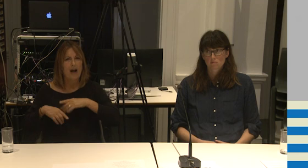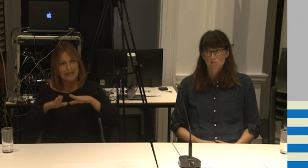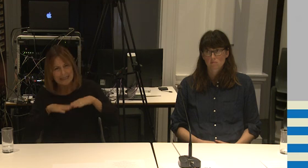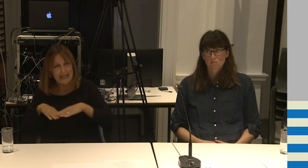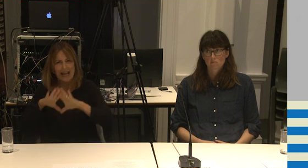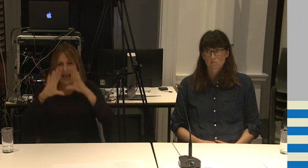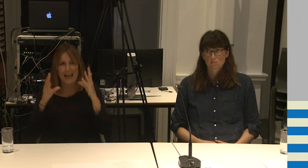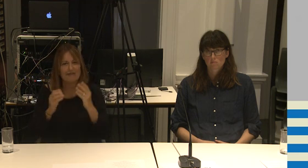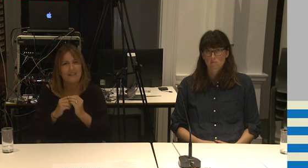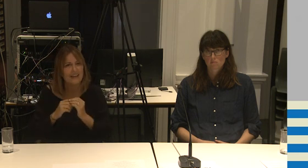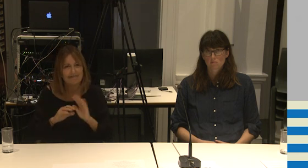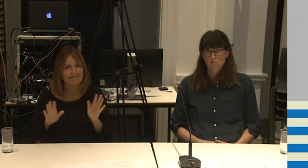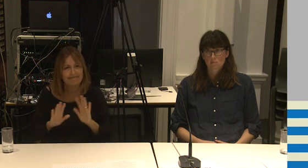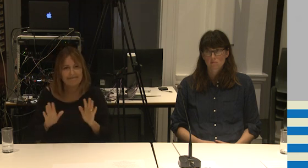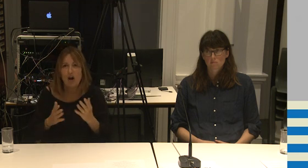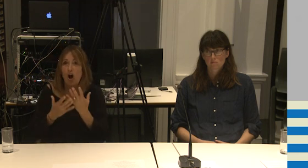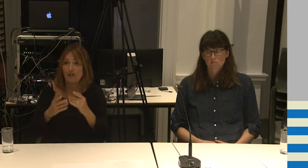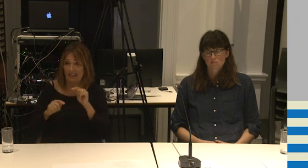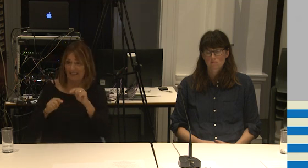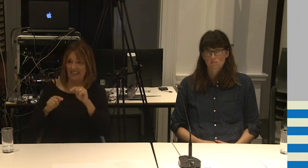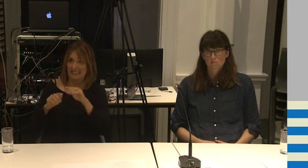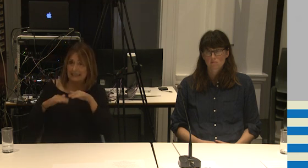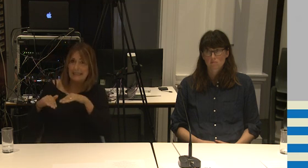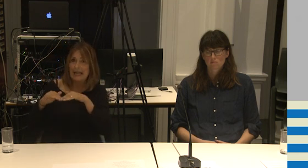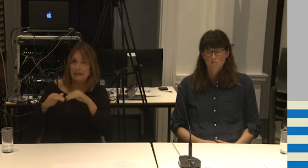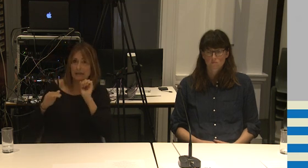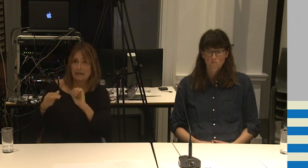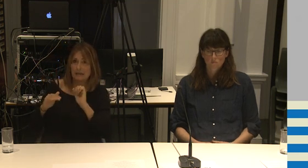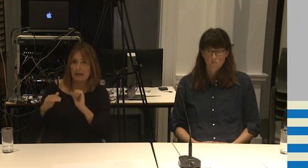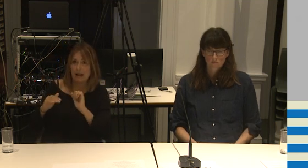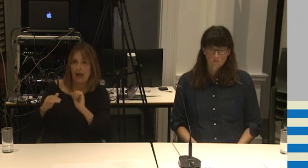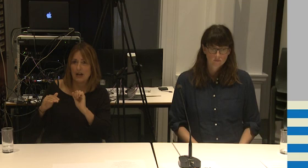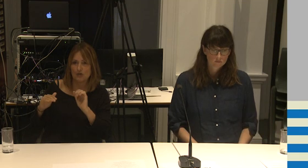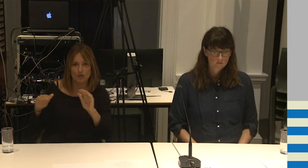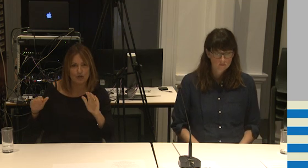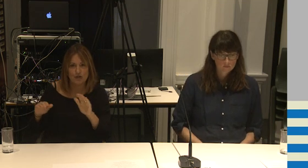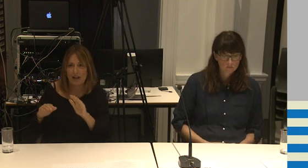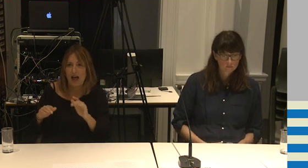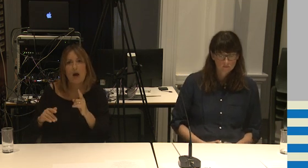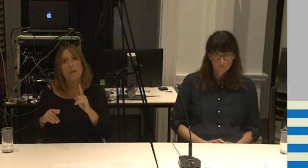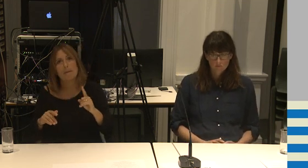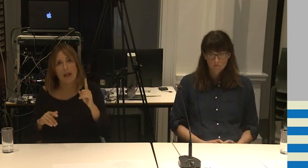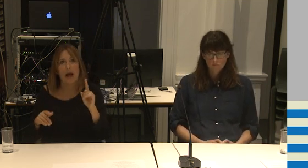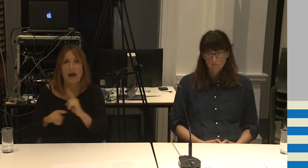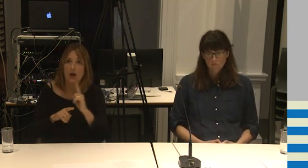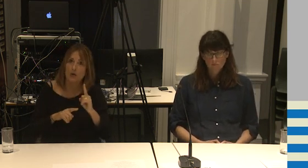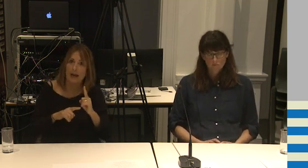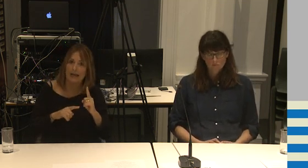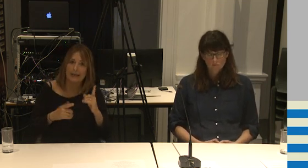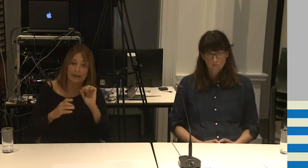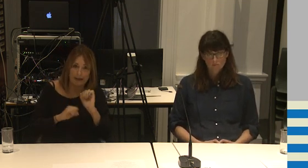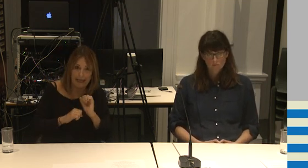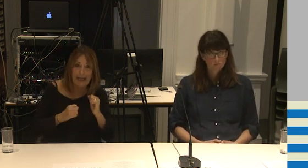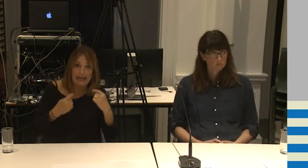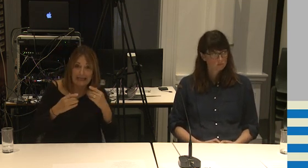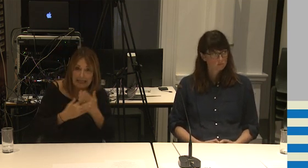everything. When often the standards to address one, like to make space more inclusive for one group of people, exclude another